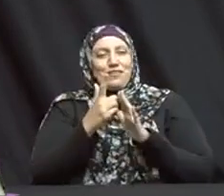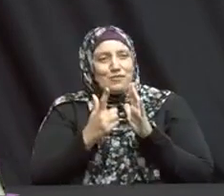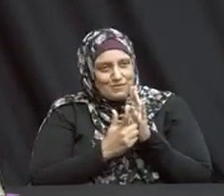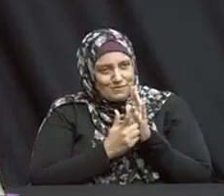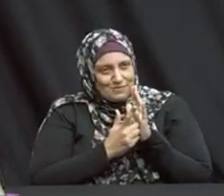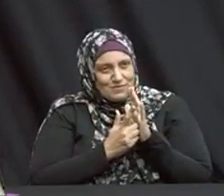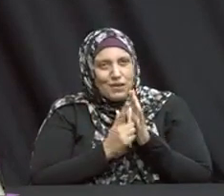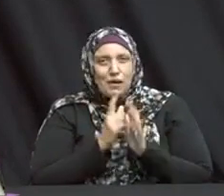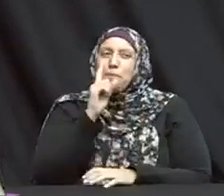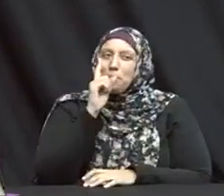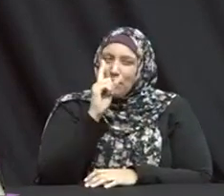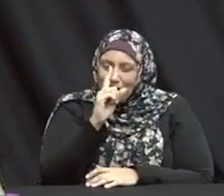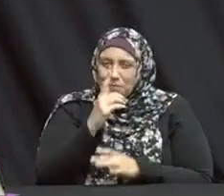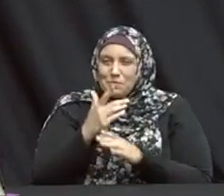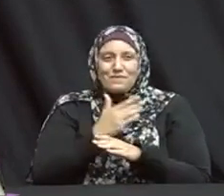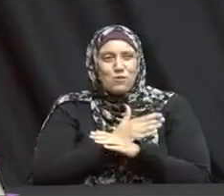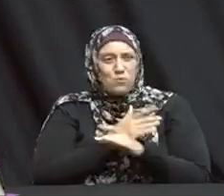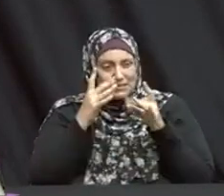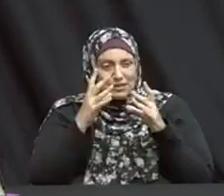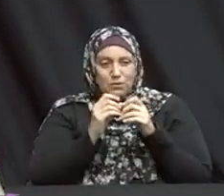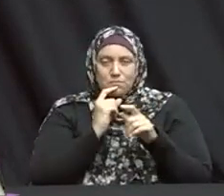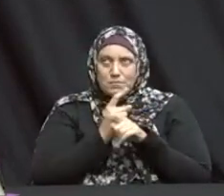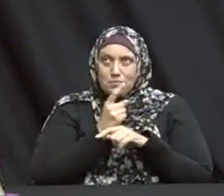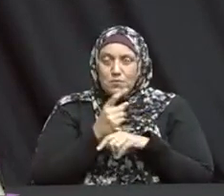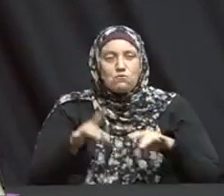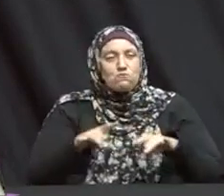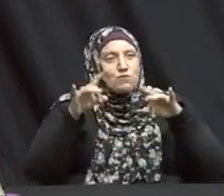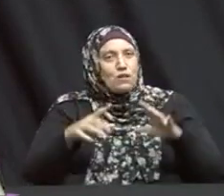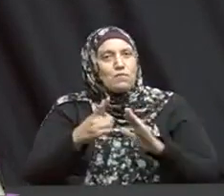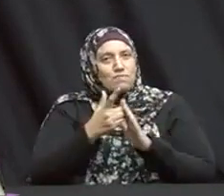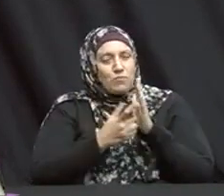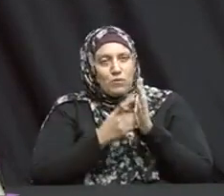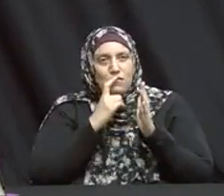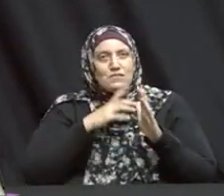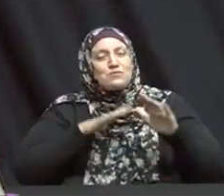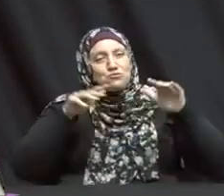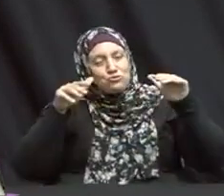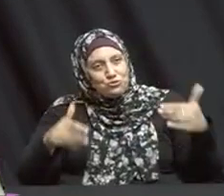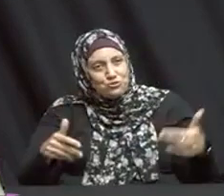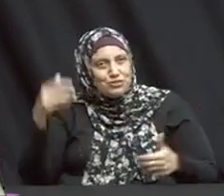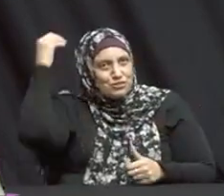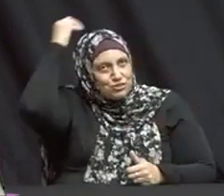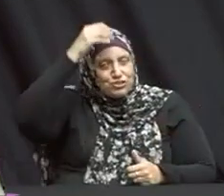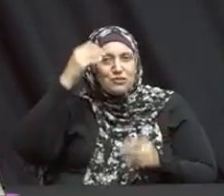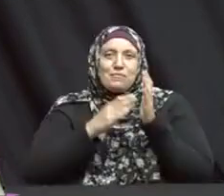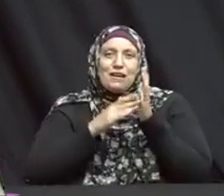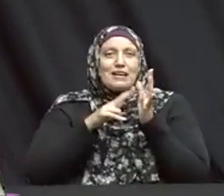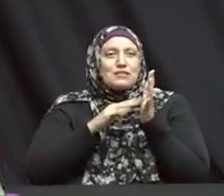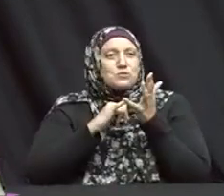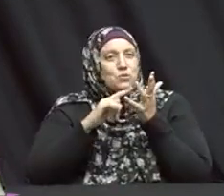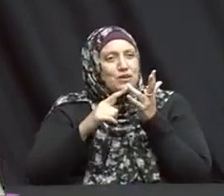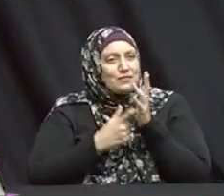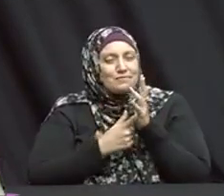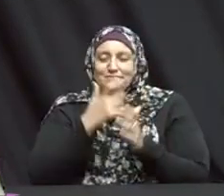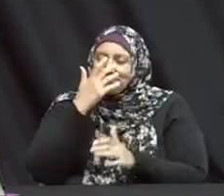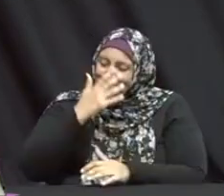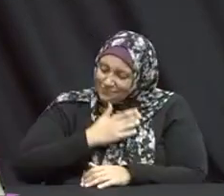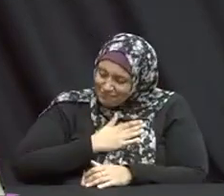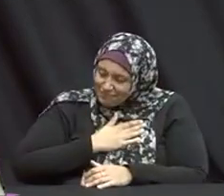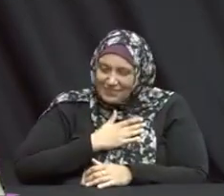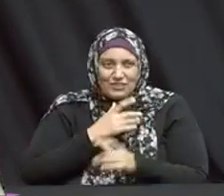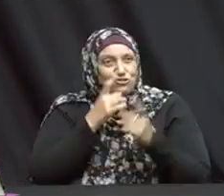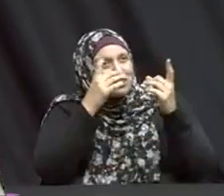I would like to introduce Sheikh Mansour Leghaei. Sheikh, assalamu alaikum. Alaikum assalam wa rahmatullah. Hope you are